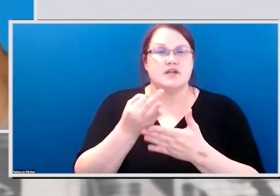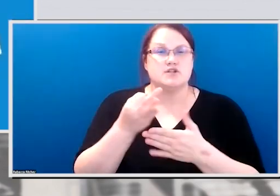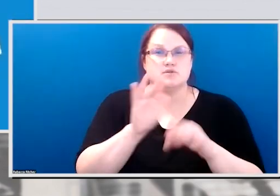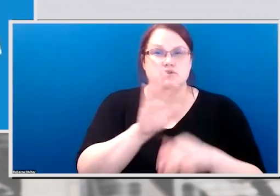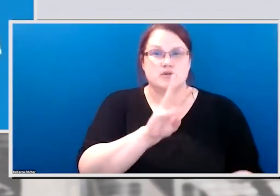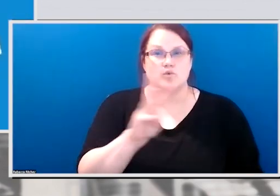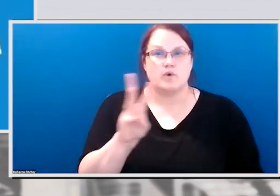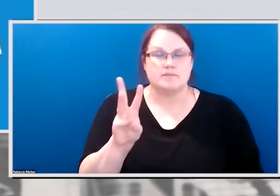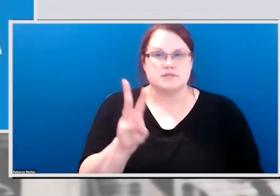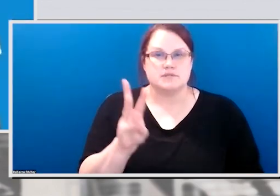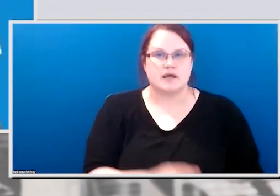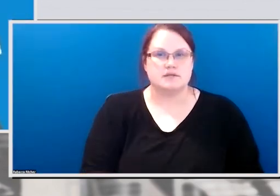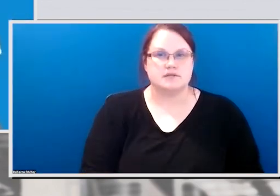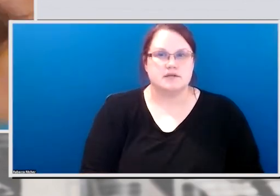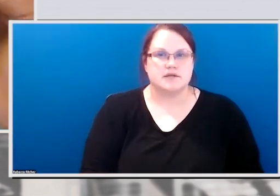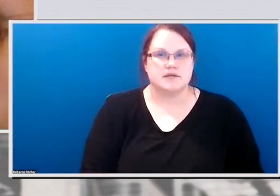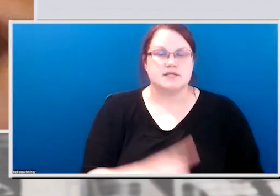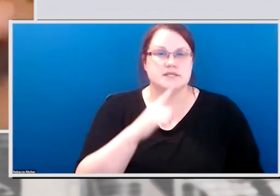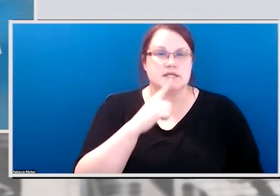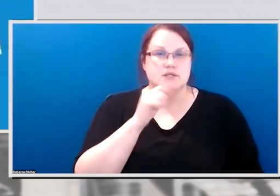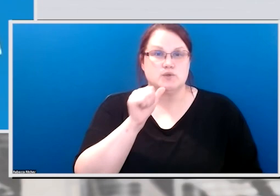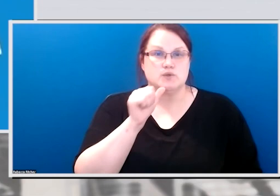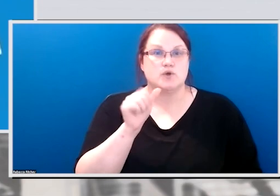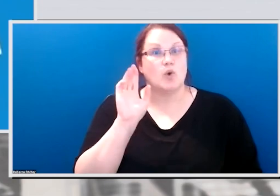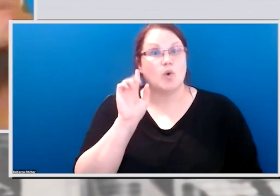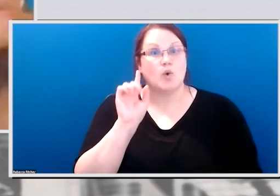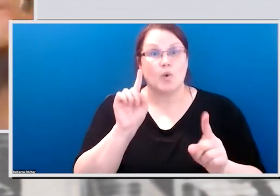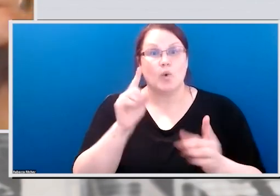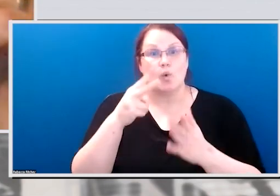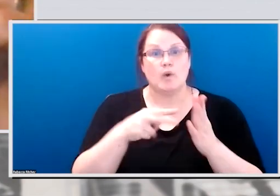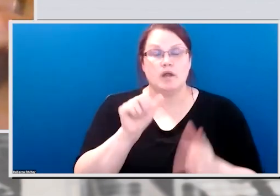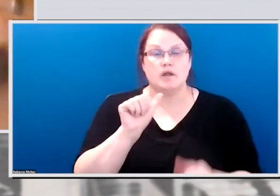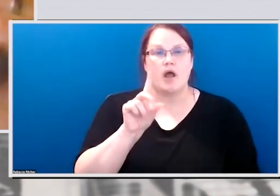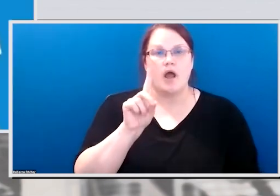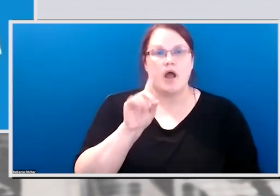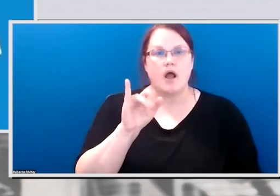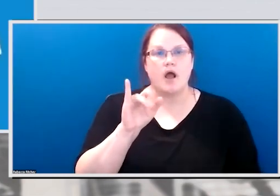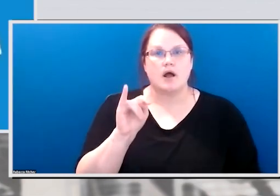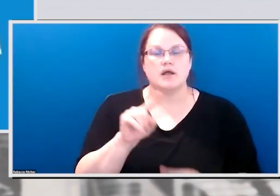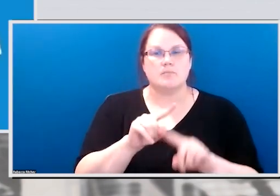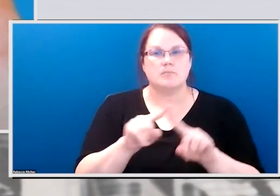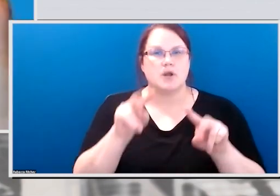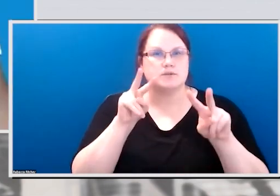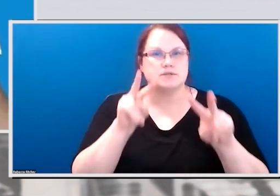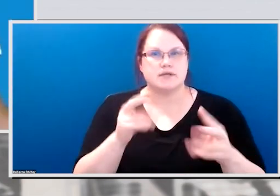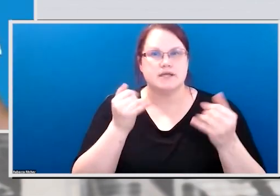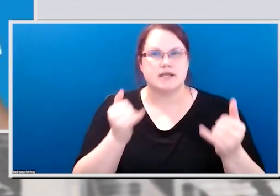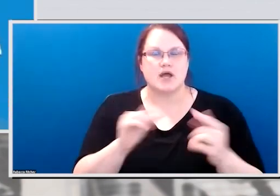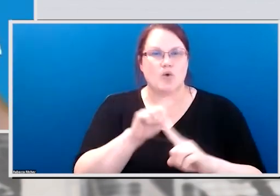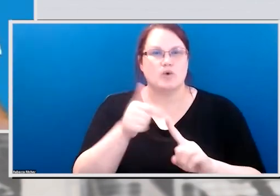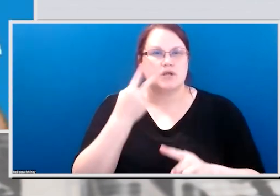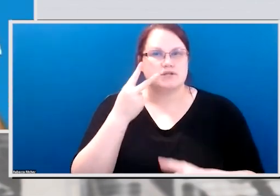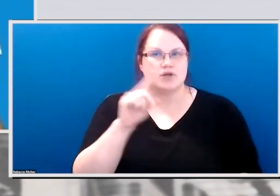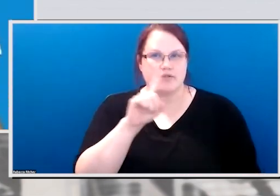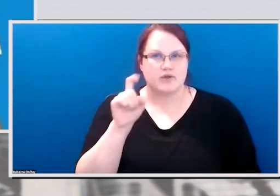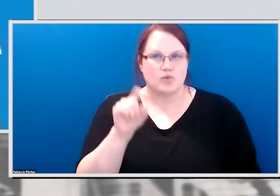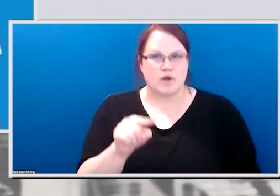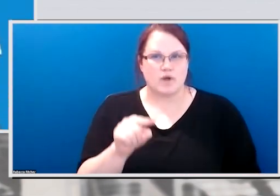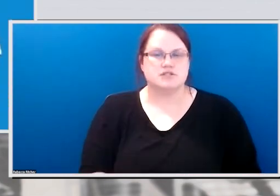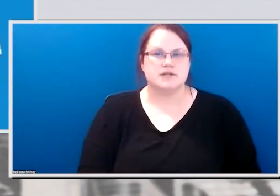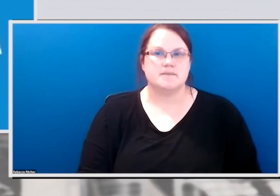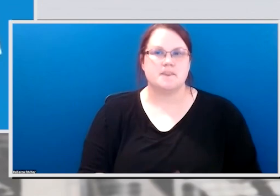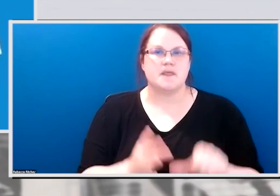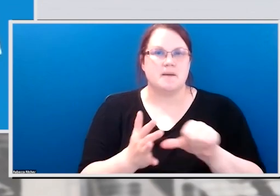that I want to put and say, hey, go read our audit. But, I was actually just looking at it now when I saw the question. I think it's page